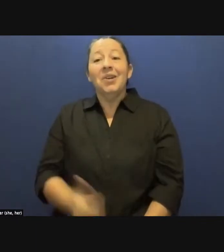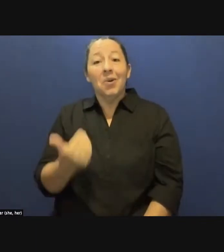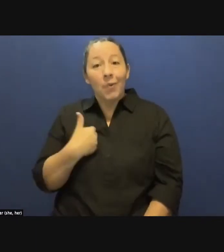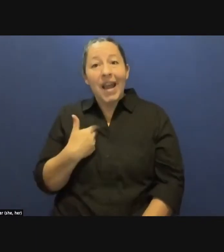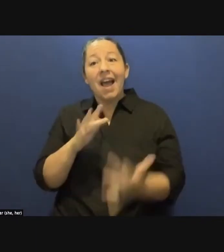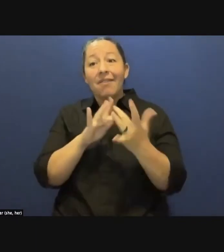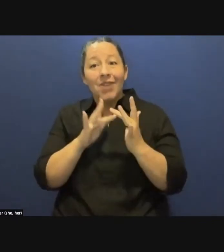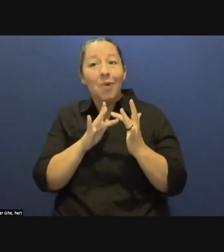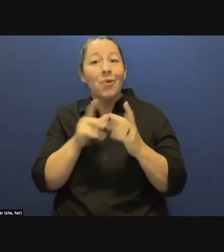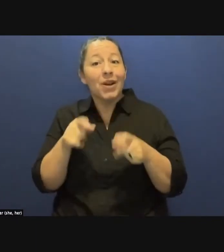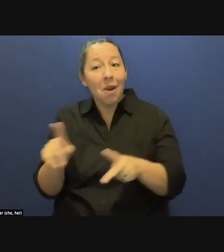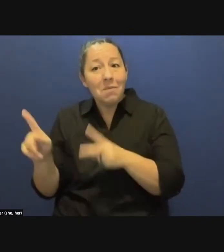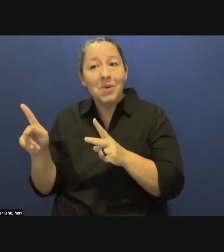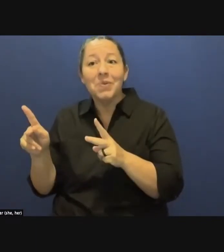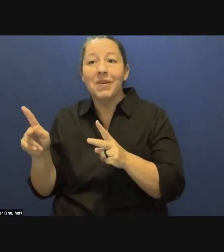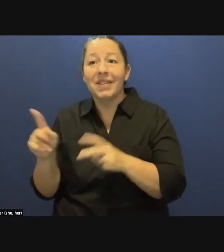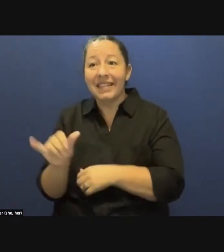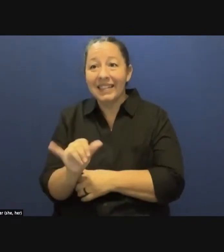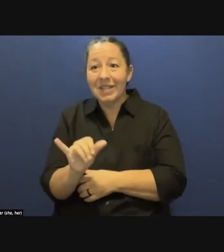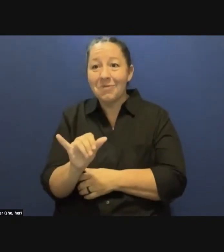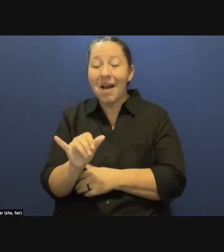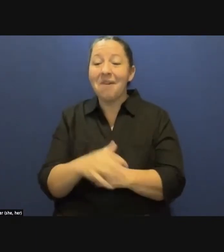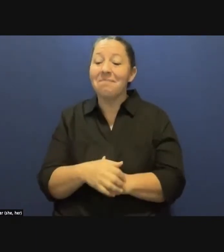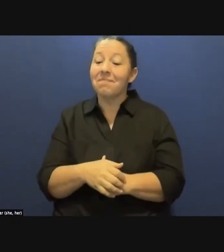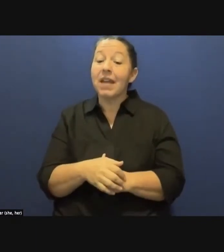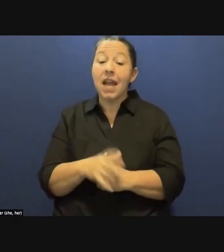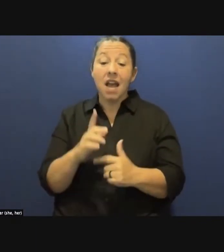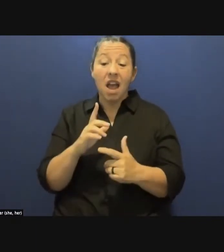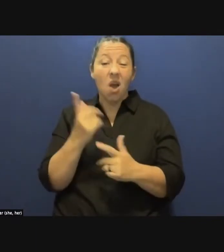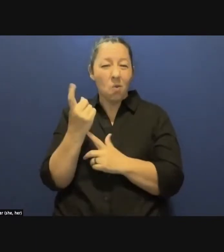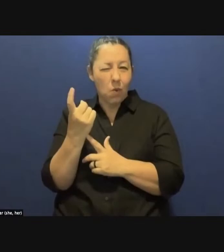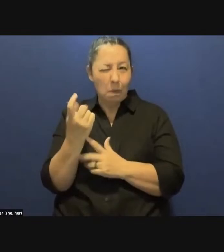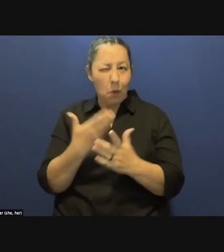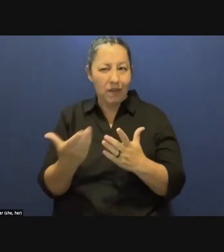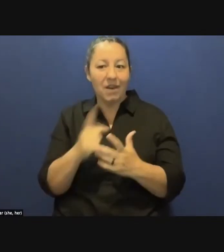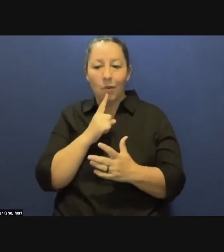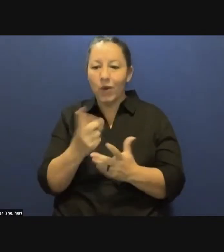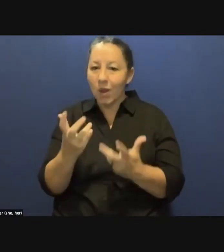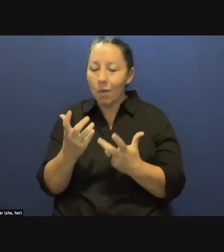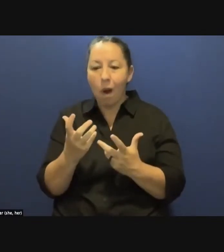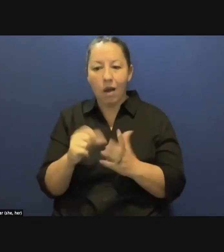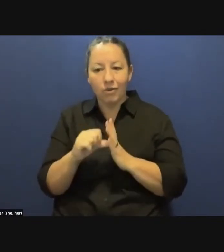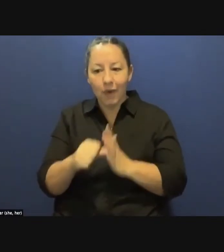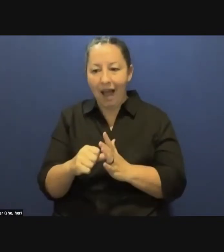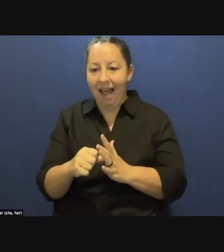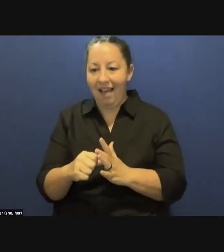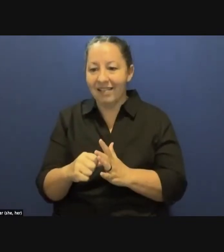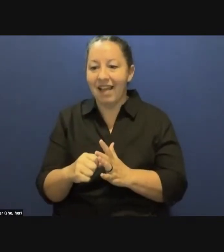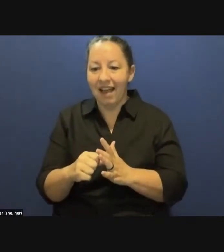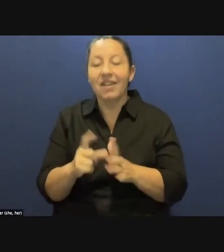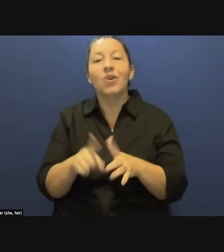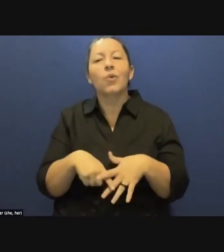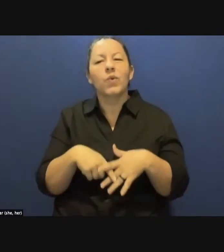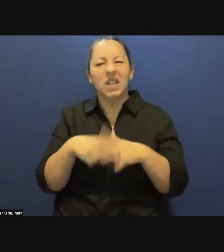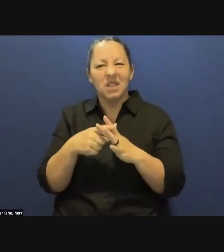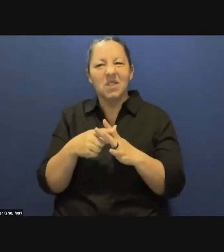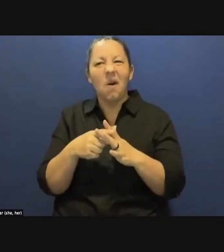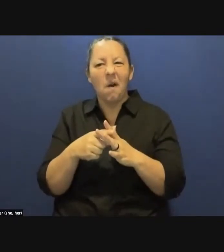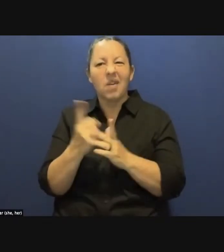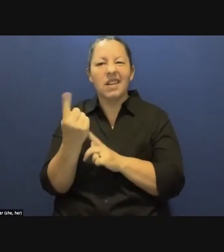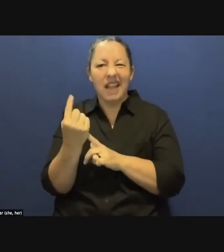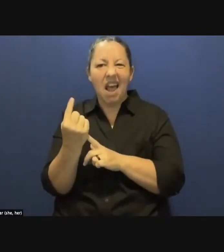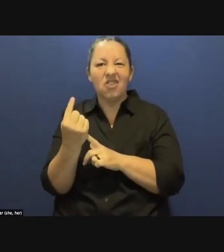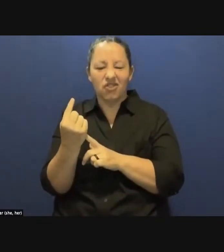networking opportunities as well. And then one other thing that I really want to highlight, which we started last